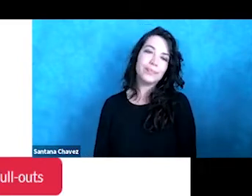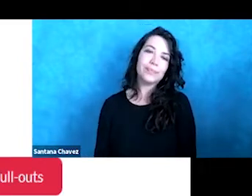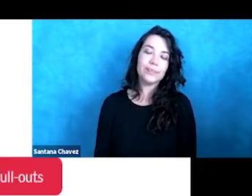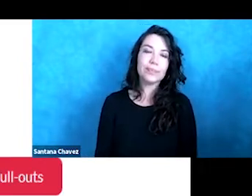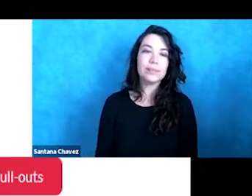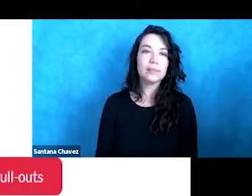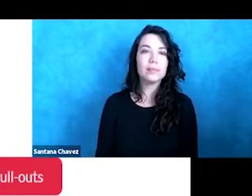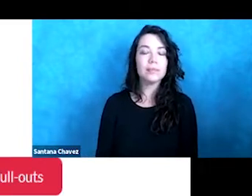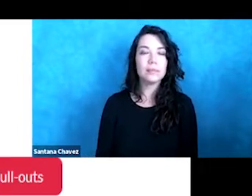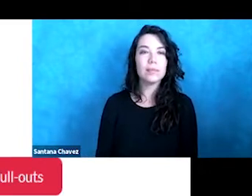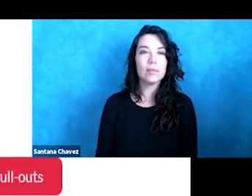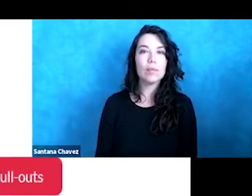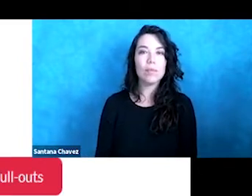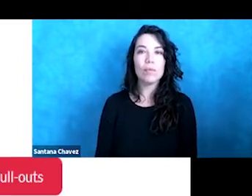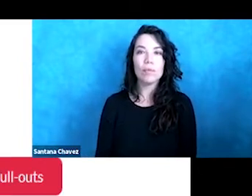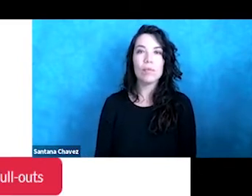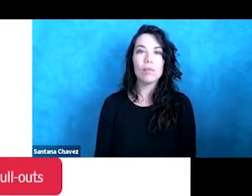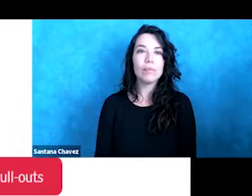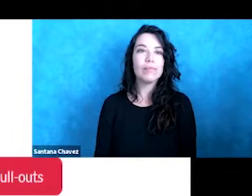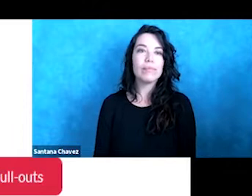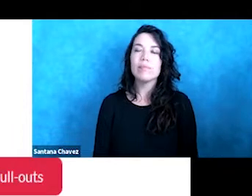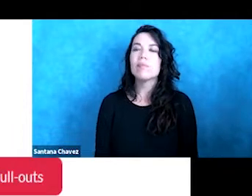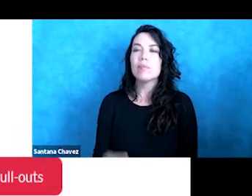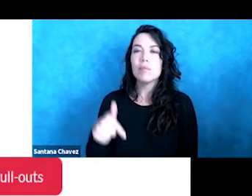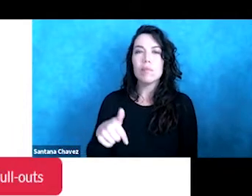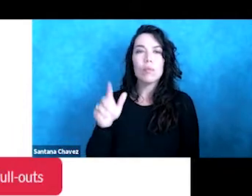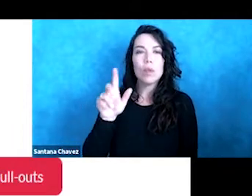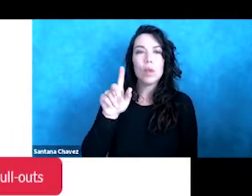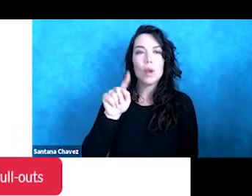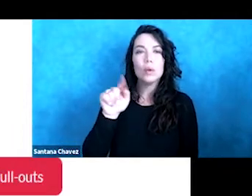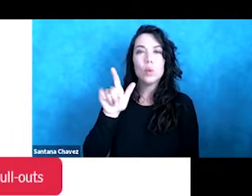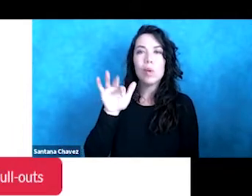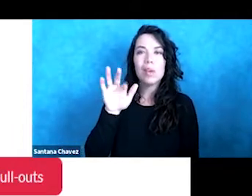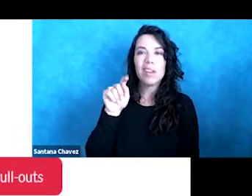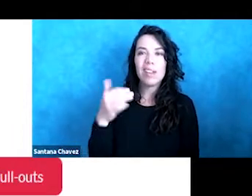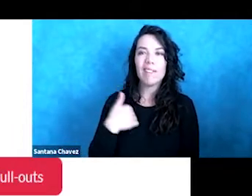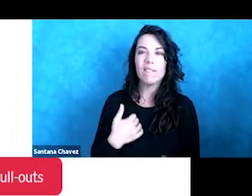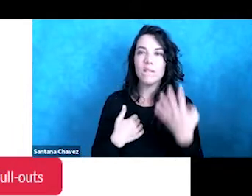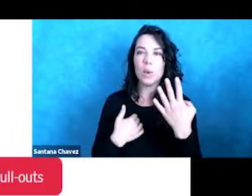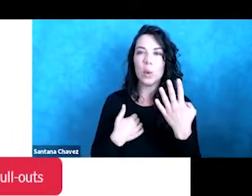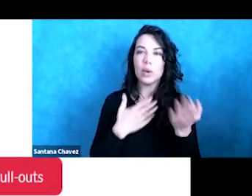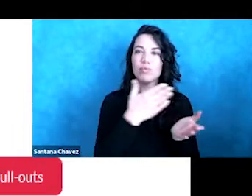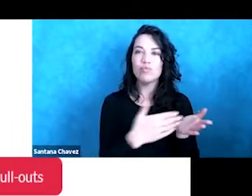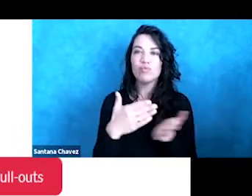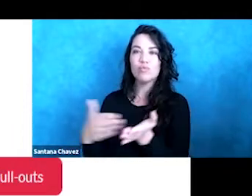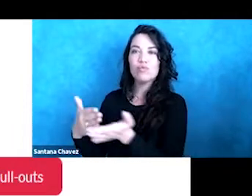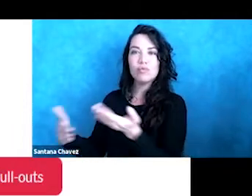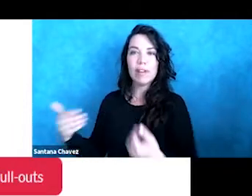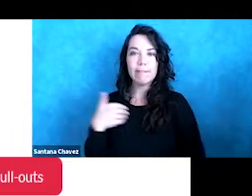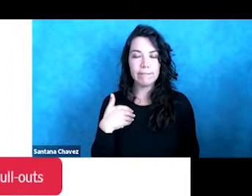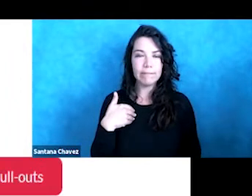The toolkit is broken into 4 sections. So in the PDF version, these sections are spelled out as